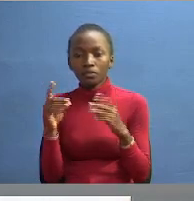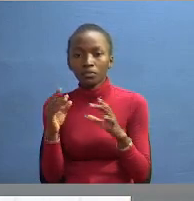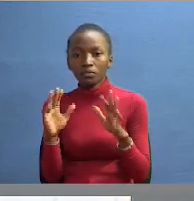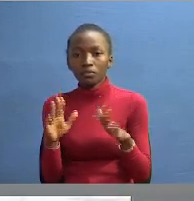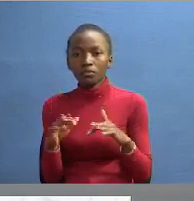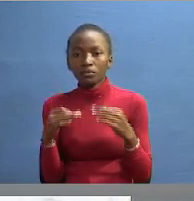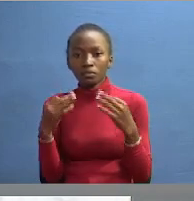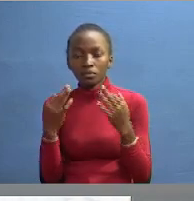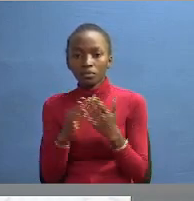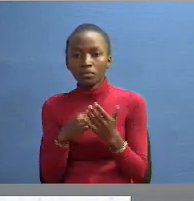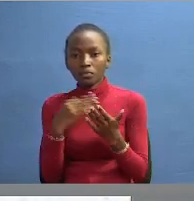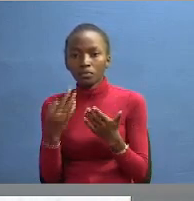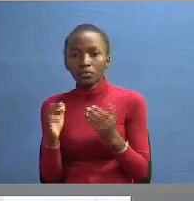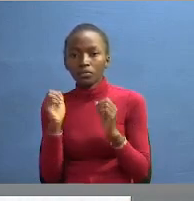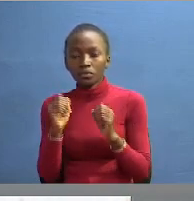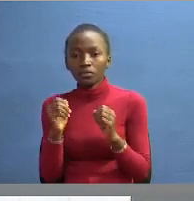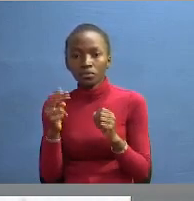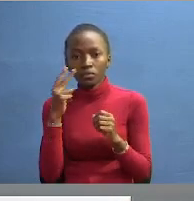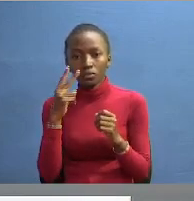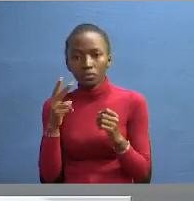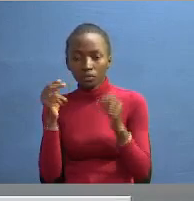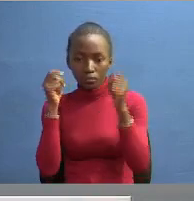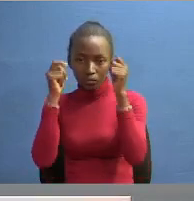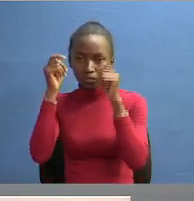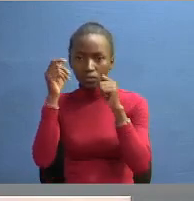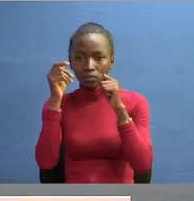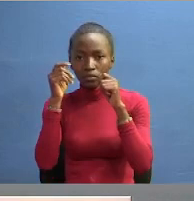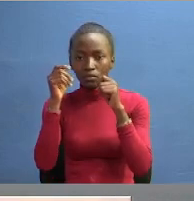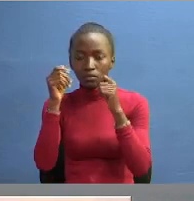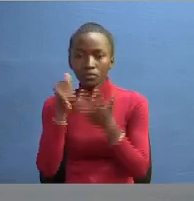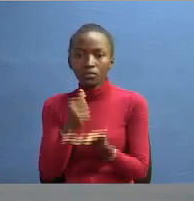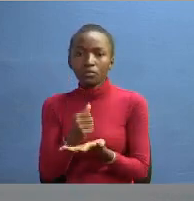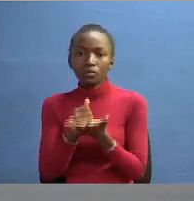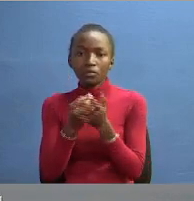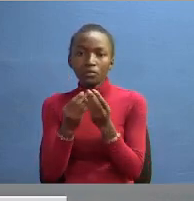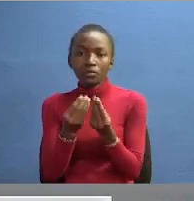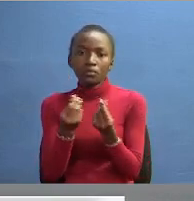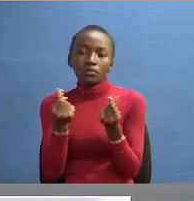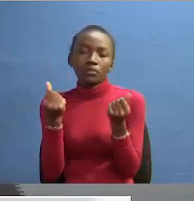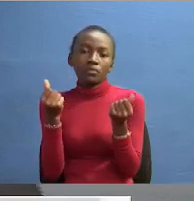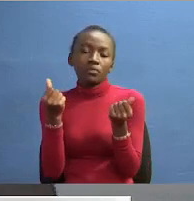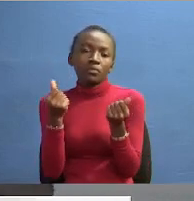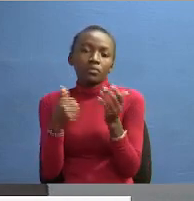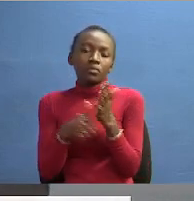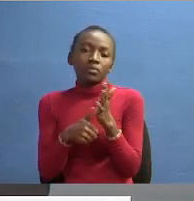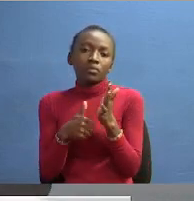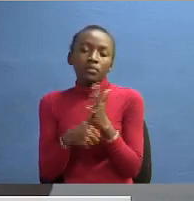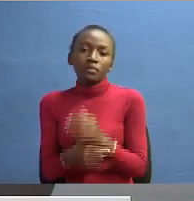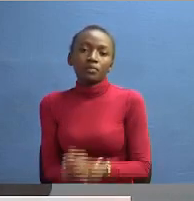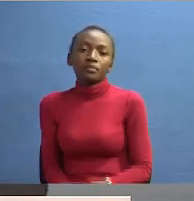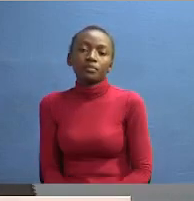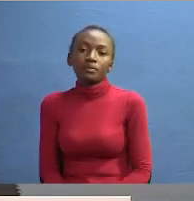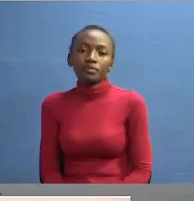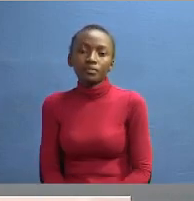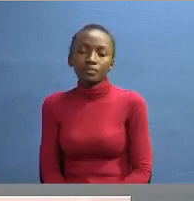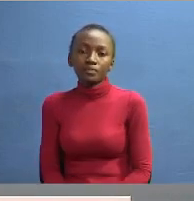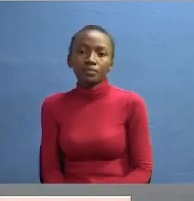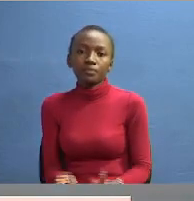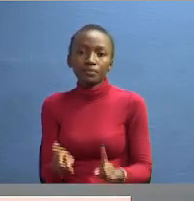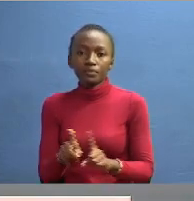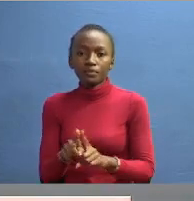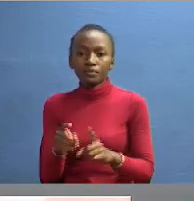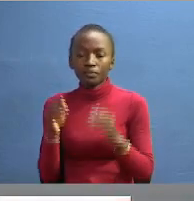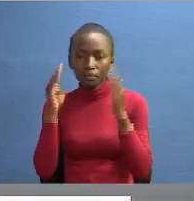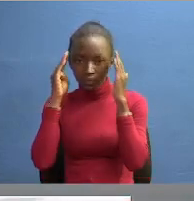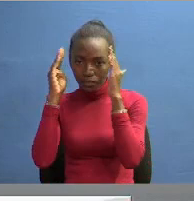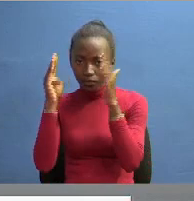the military way, of course, coming in to probably solve this crisis. And of course, the commitment you have seen from the East